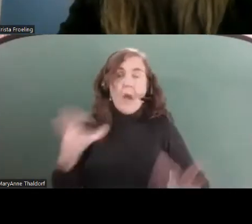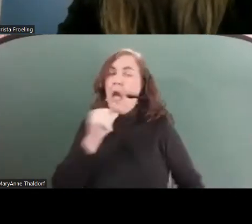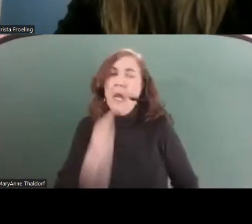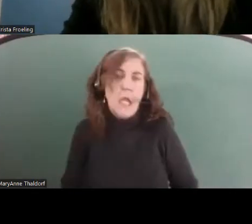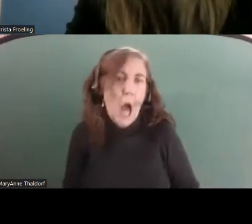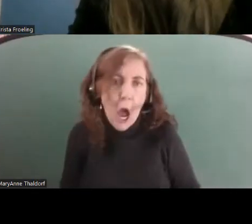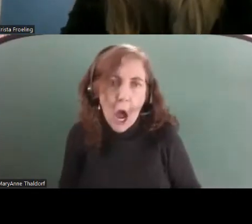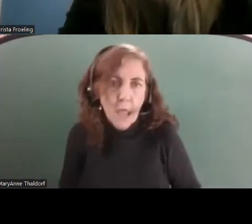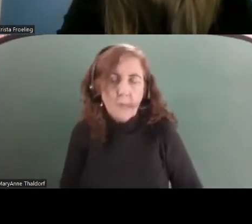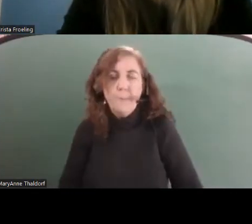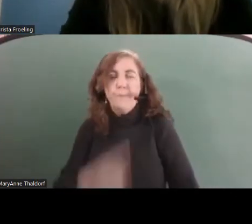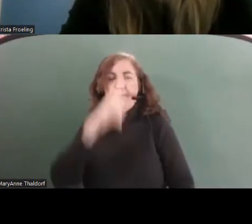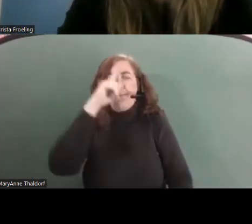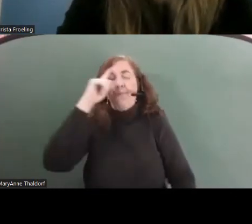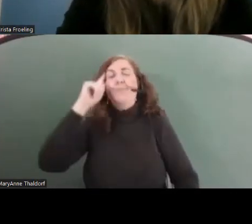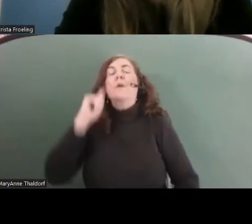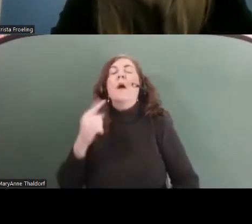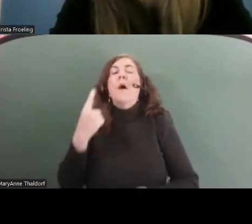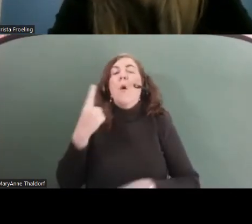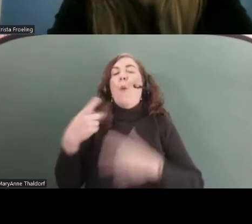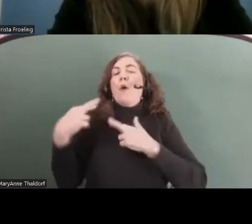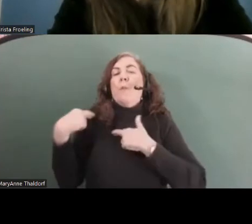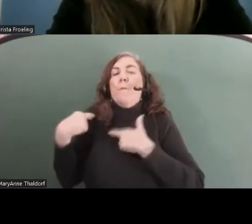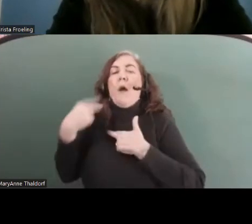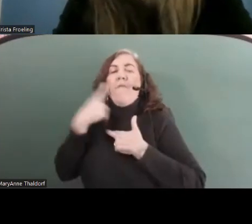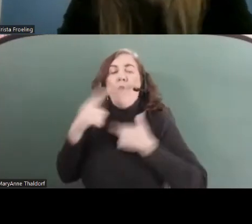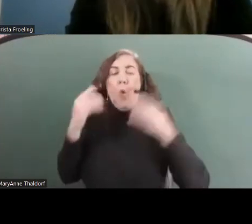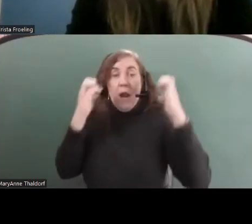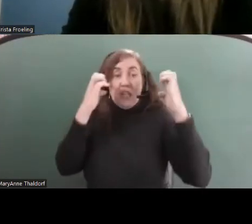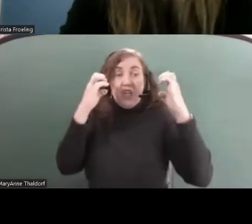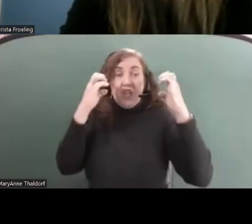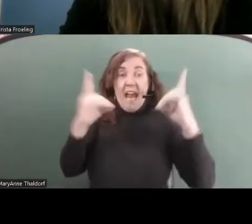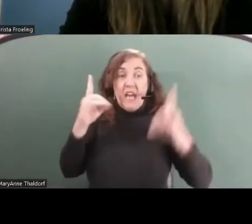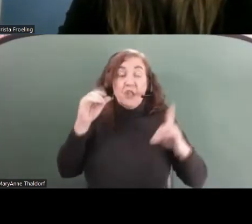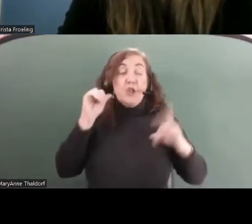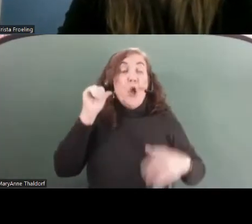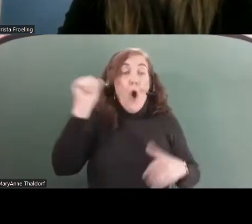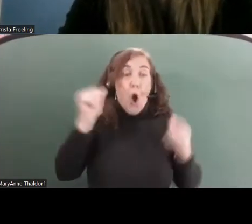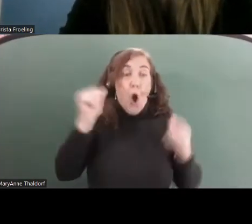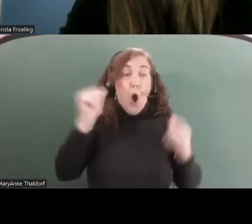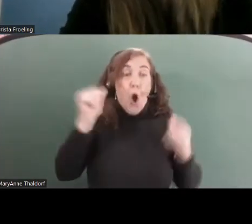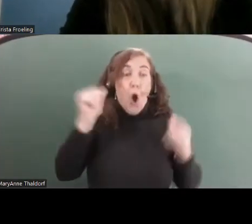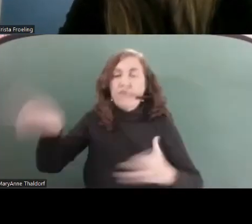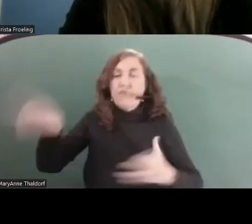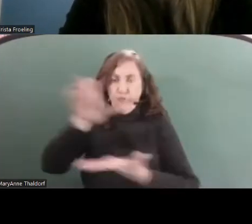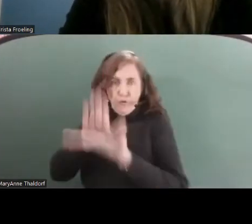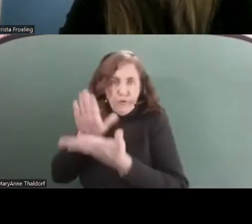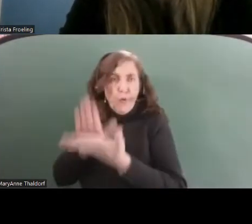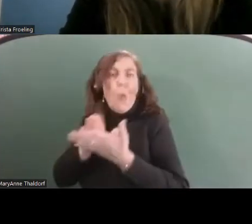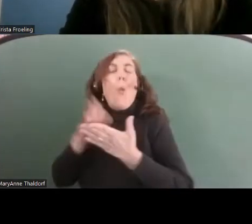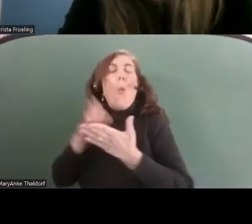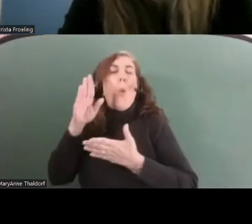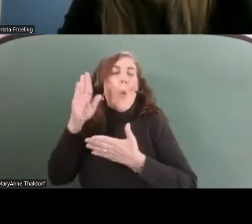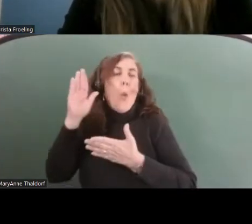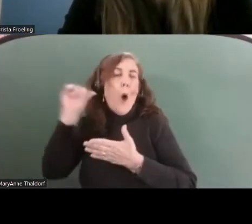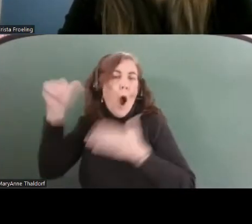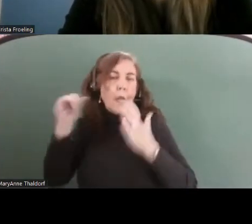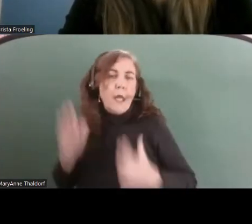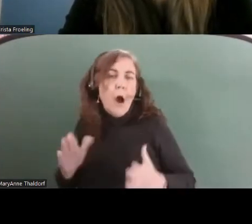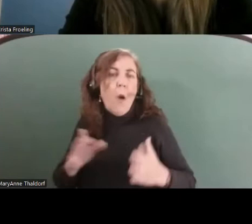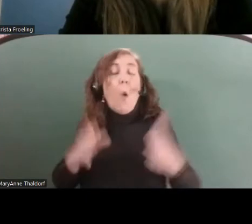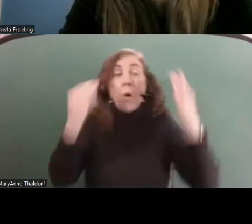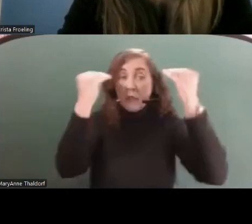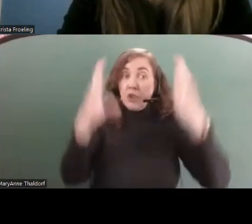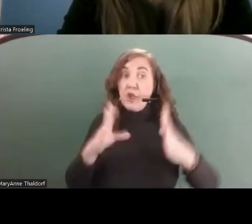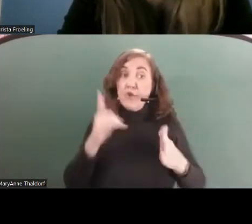So one of the responsibilities of the educational audiologist, or really the teacher of the deaf,